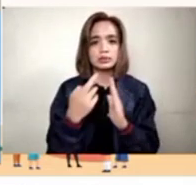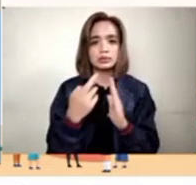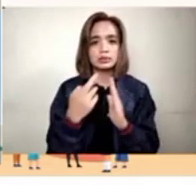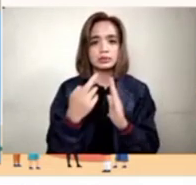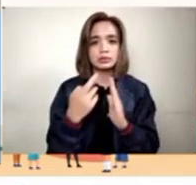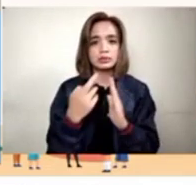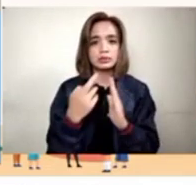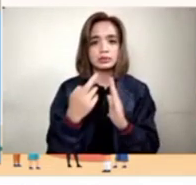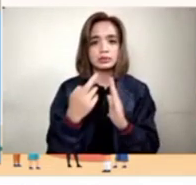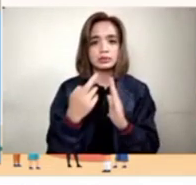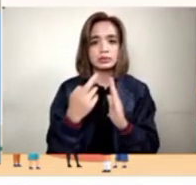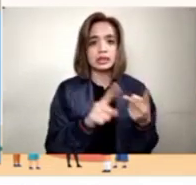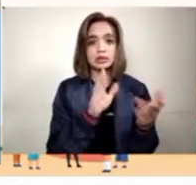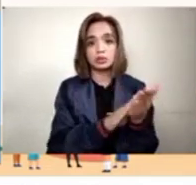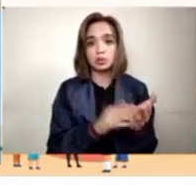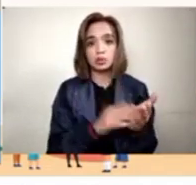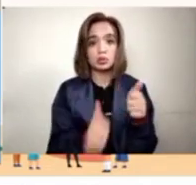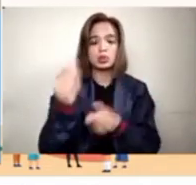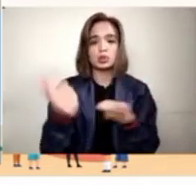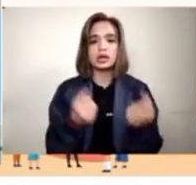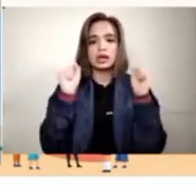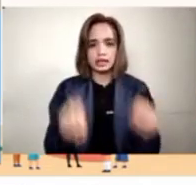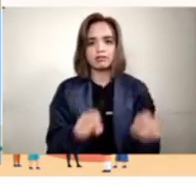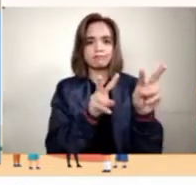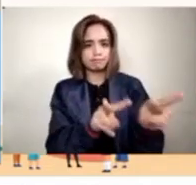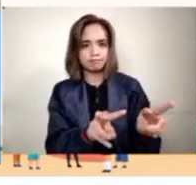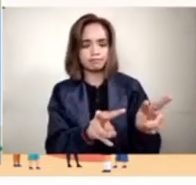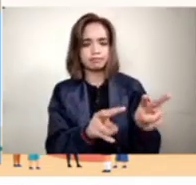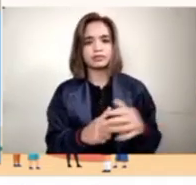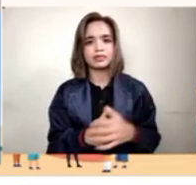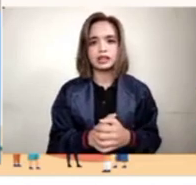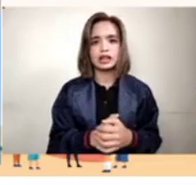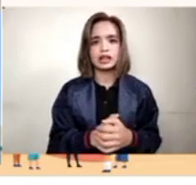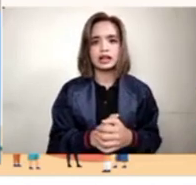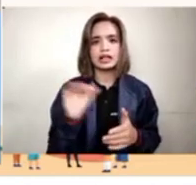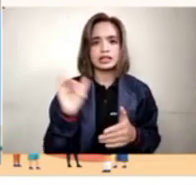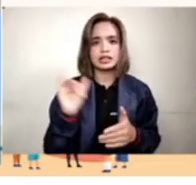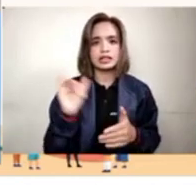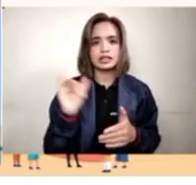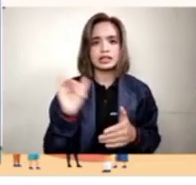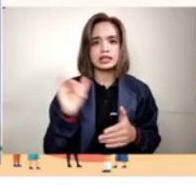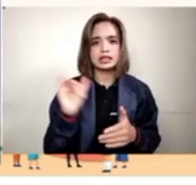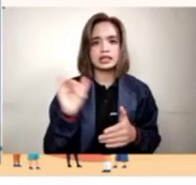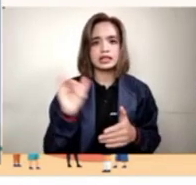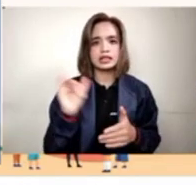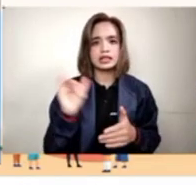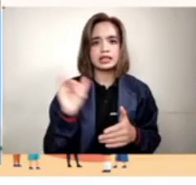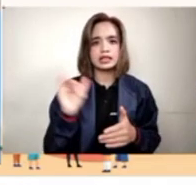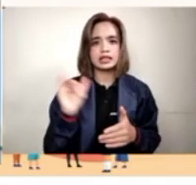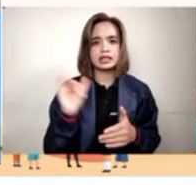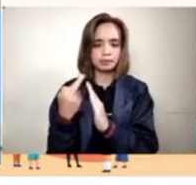roles, while MTs and school heads should take on instructional supervision and